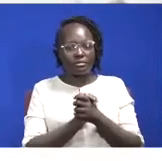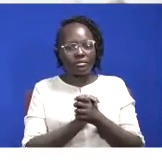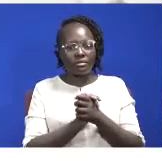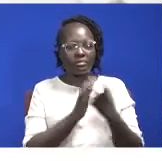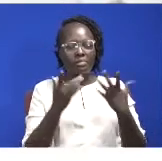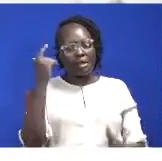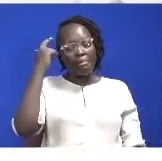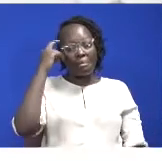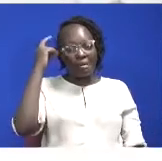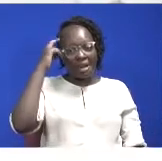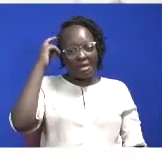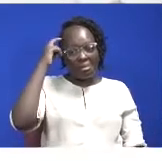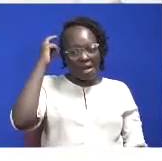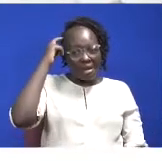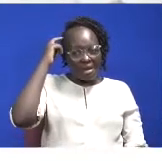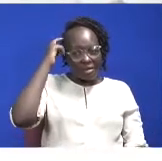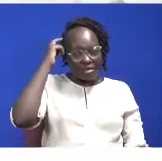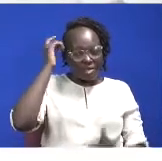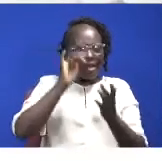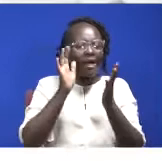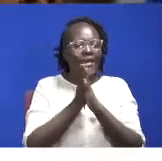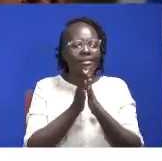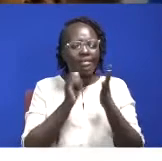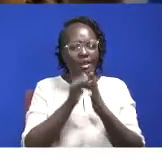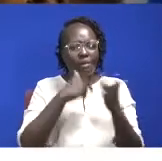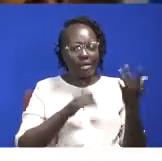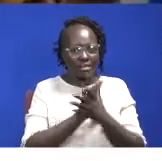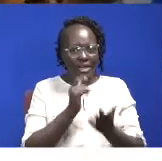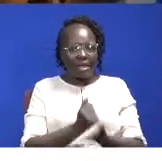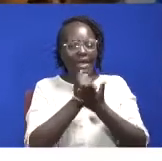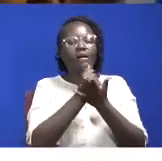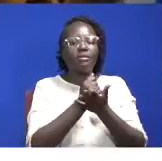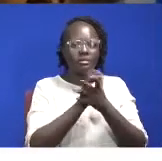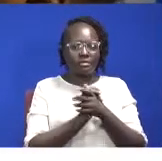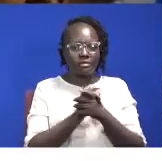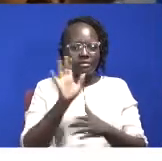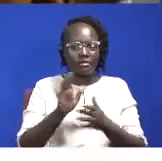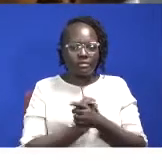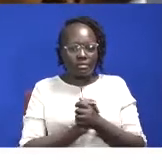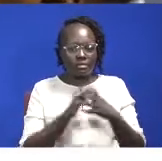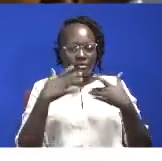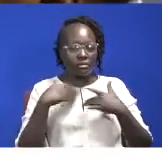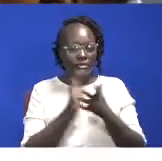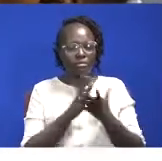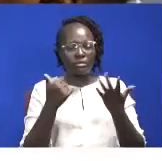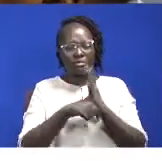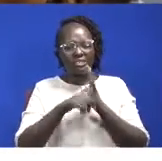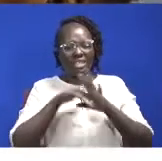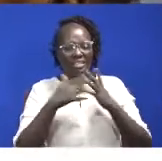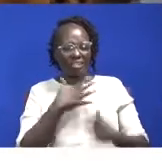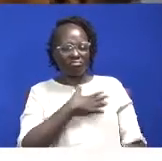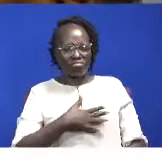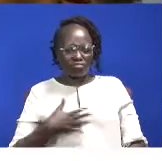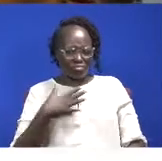brain, and that's what helped him. He had infections in the chest, he